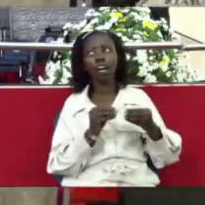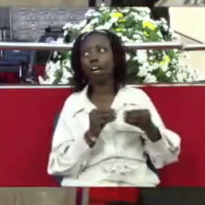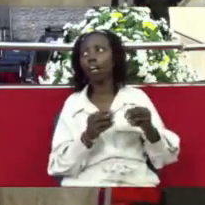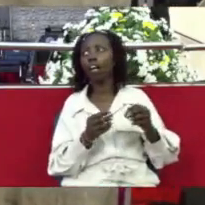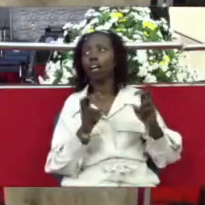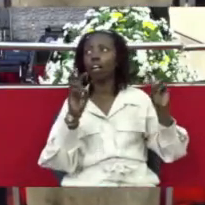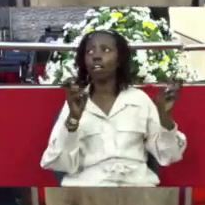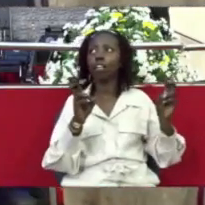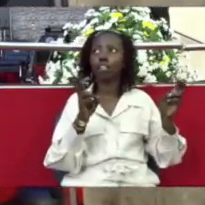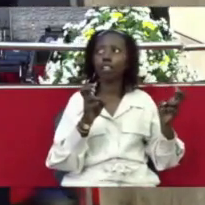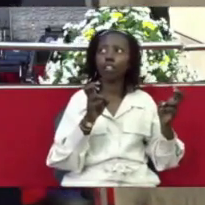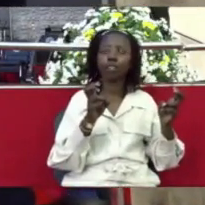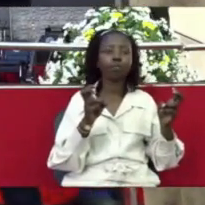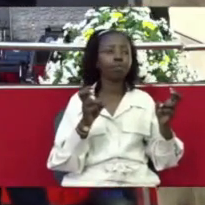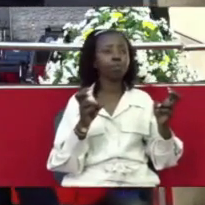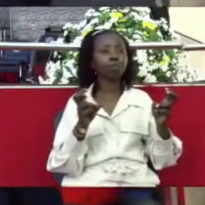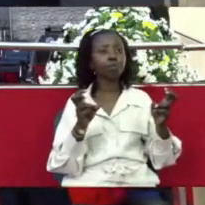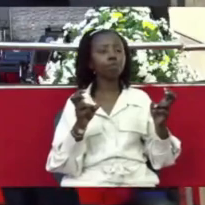towards your new house,